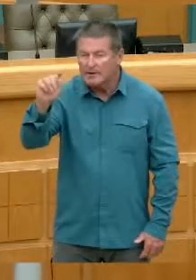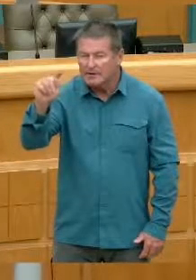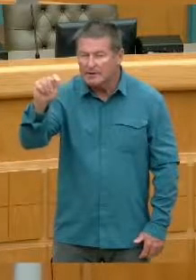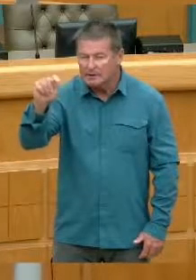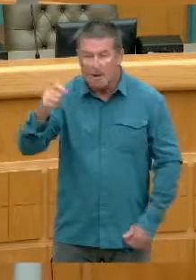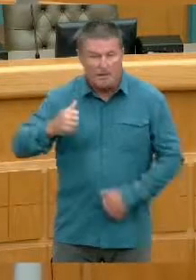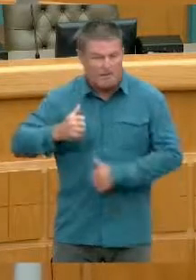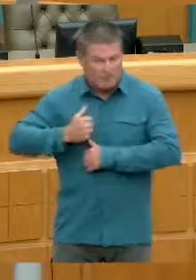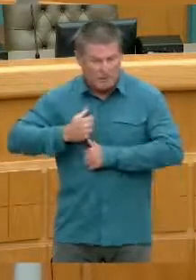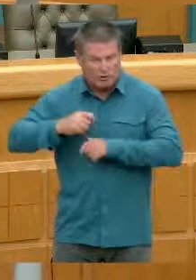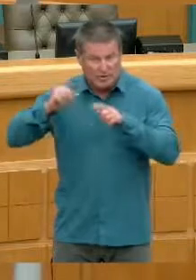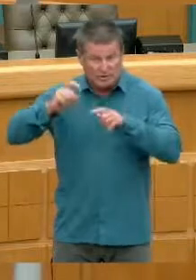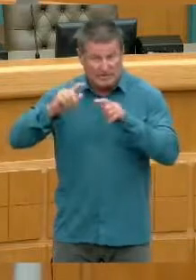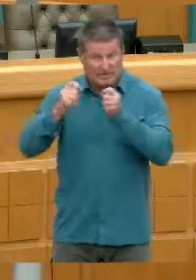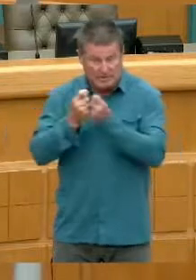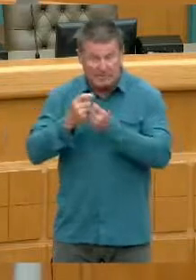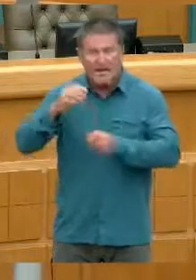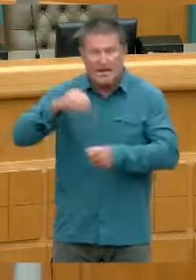Bluff. You can call the